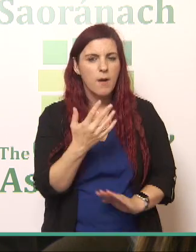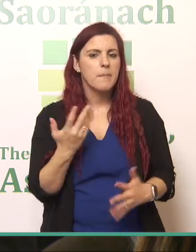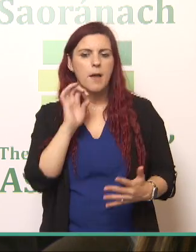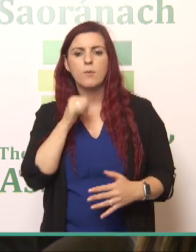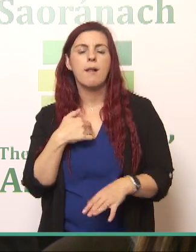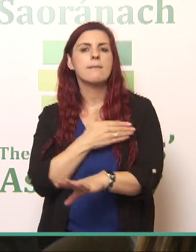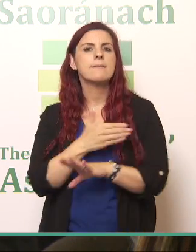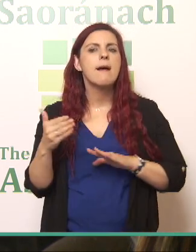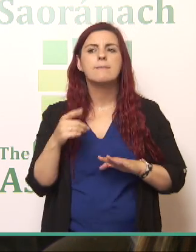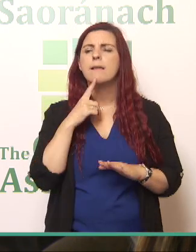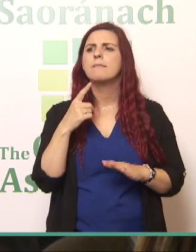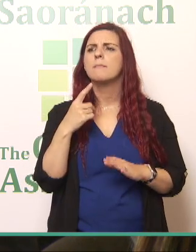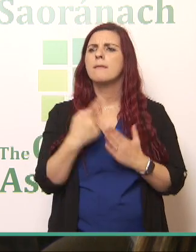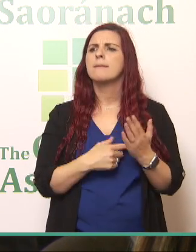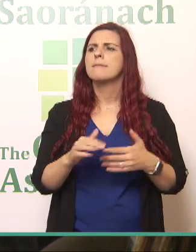farm politics